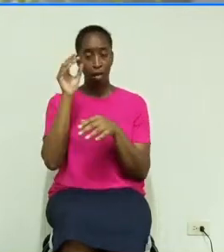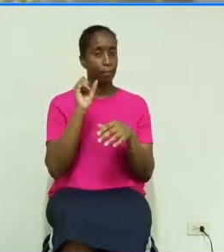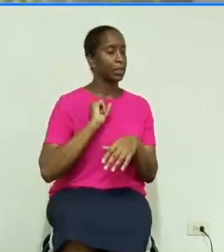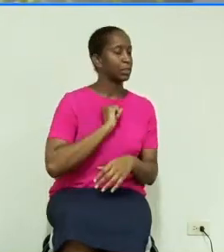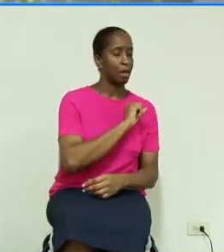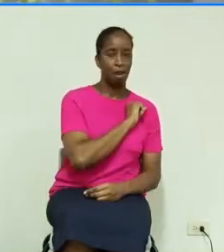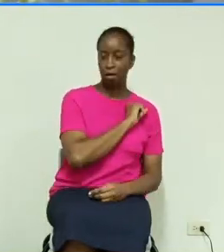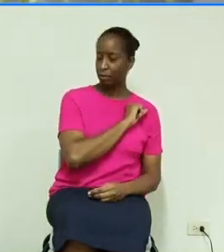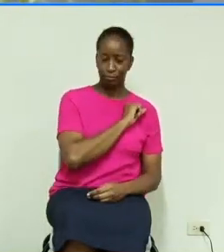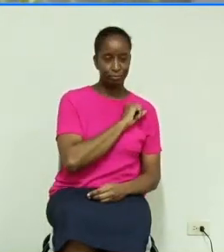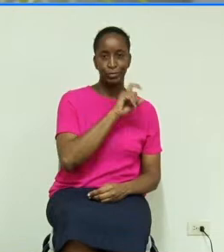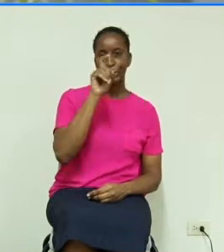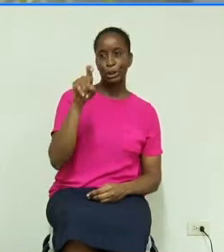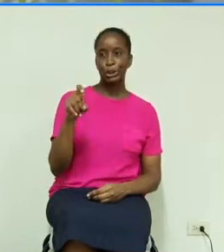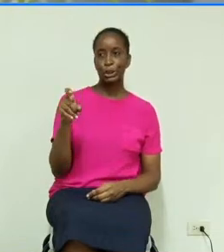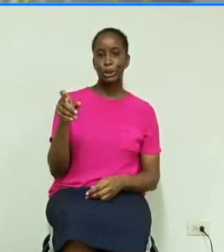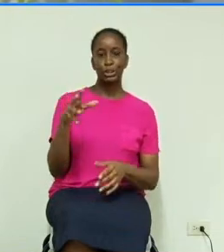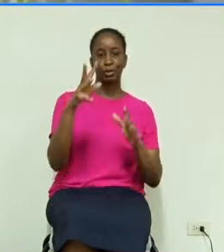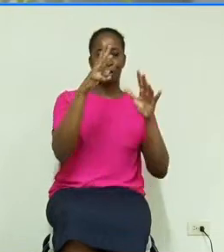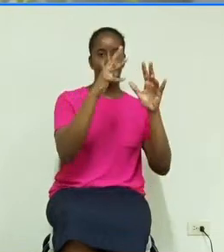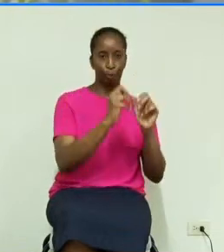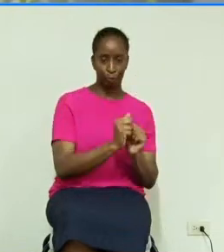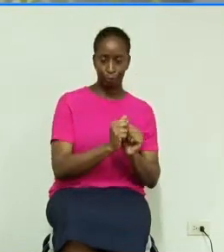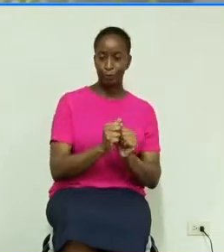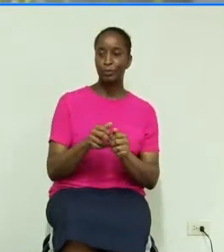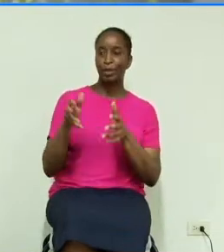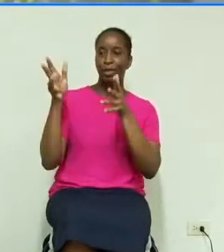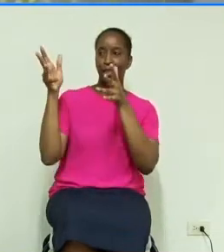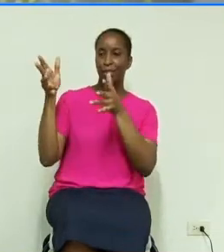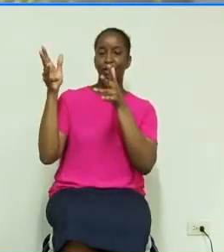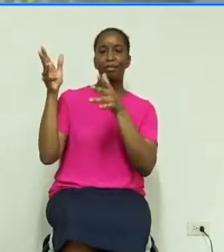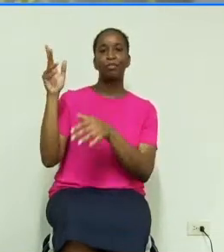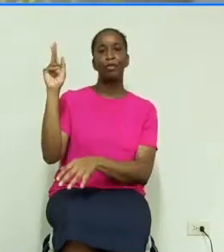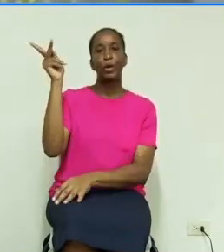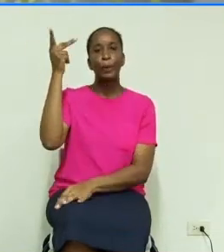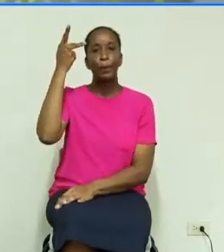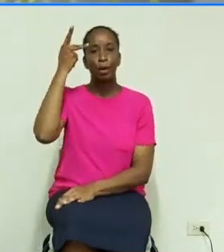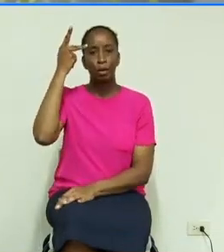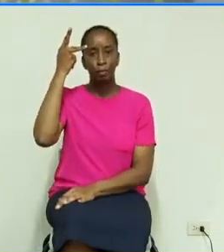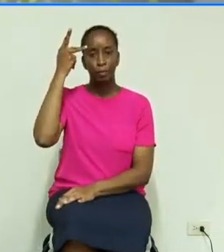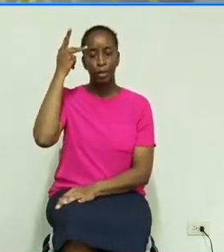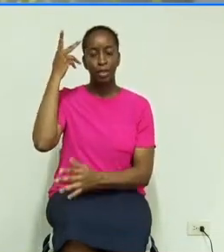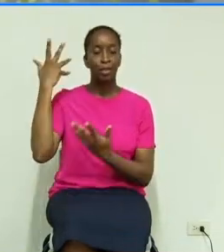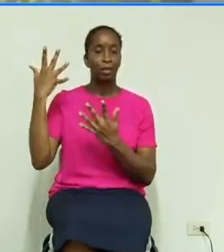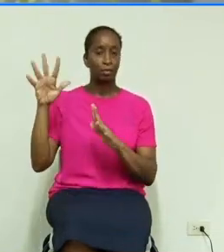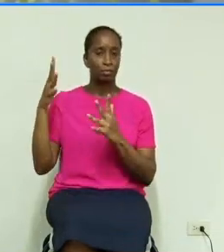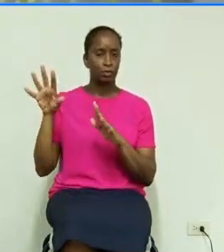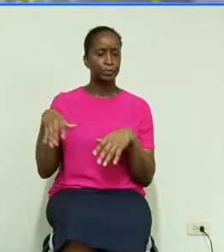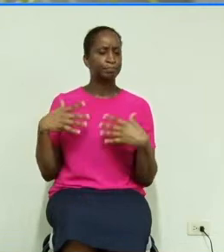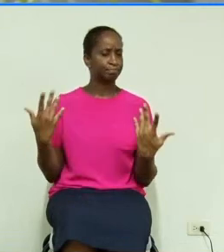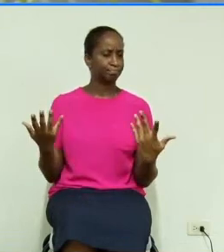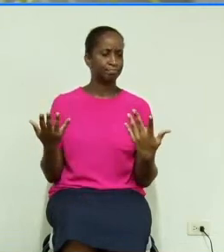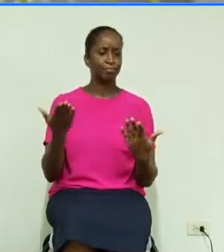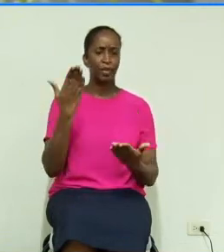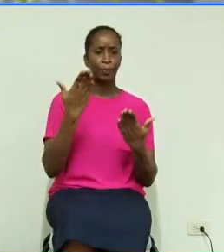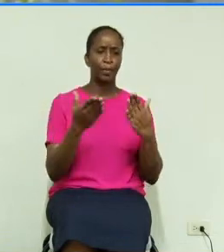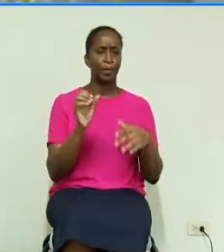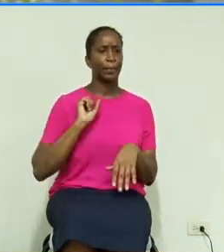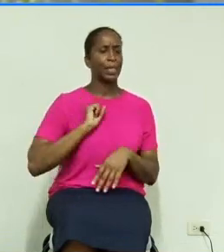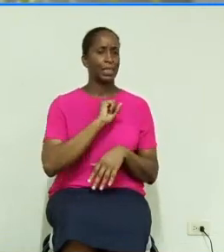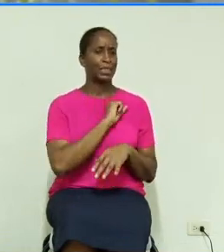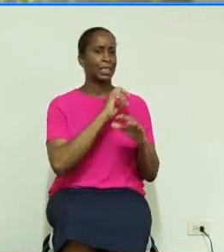Senate. But if we did get rid of the Senate, what would the parliament function like in your opinion? The next question is,